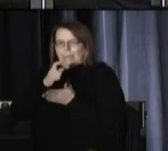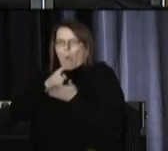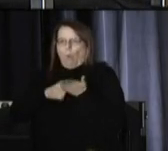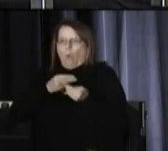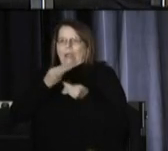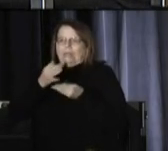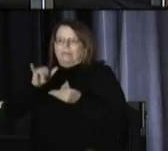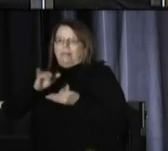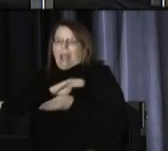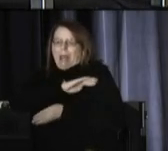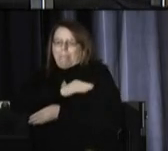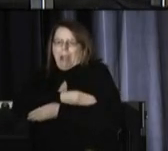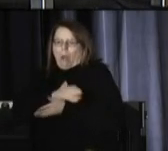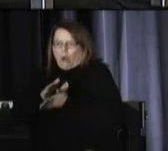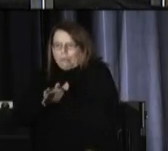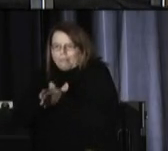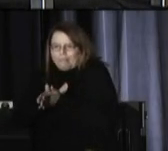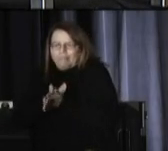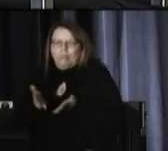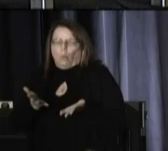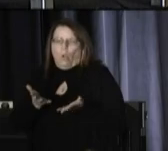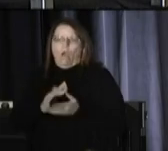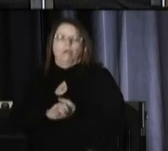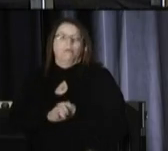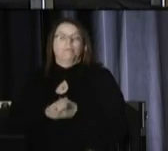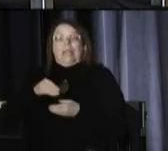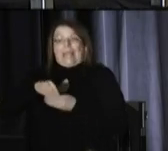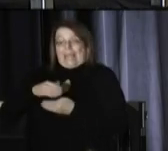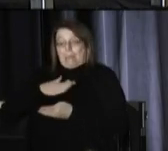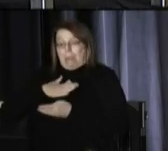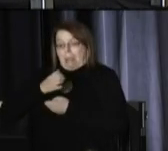And I want to say that I'm in my poetry,